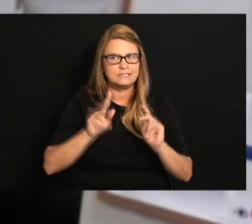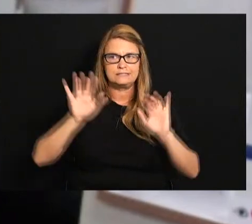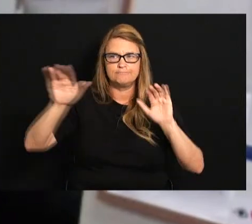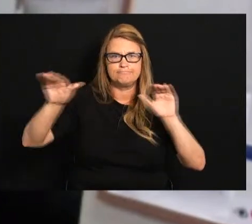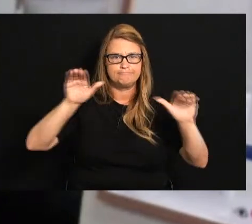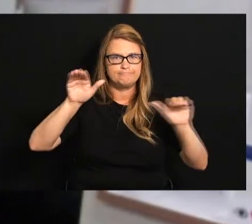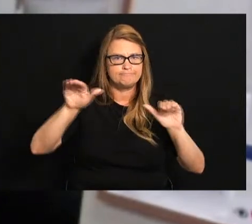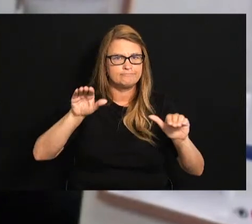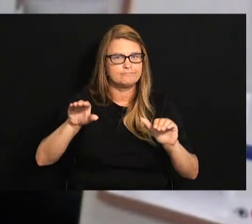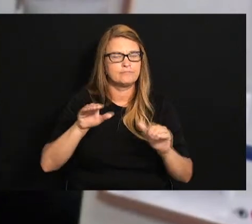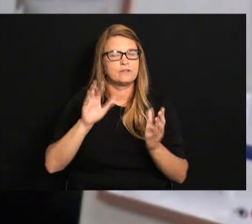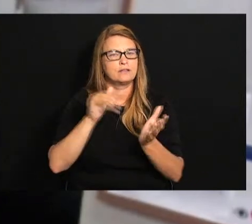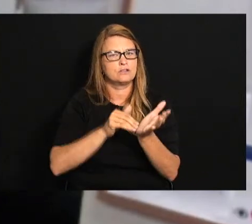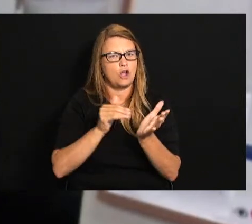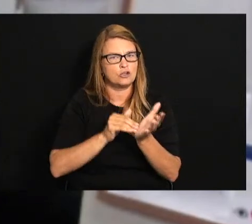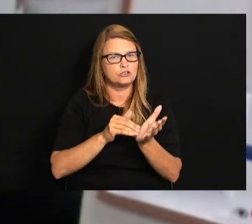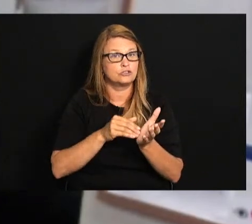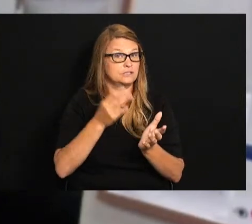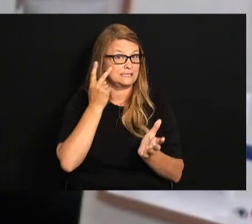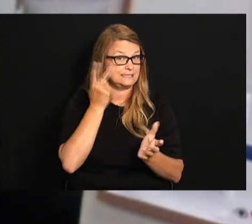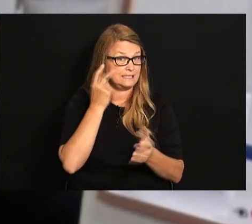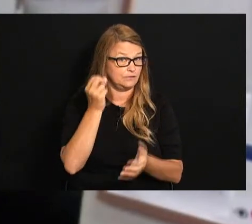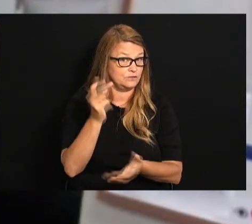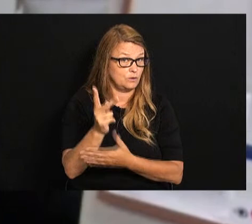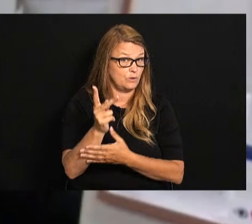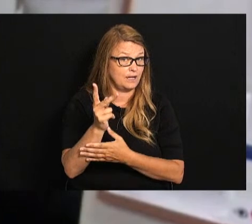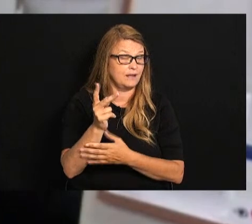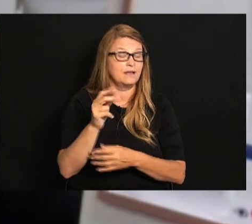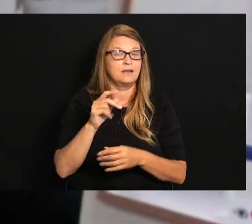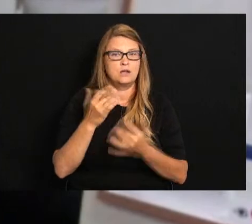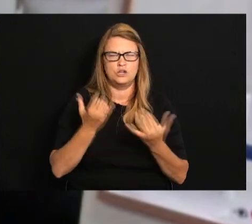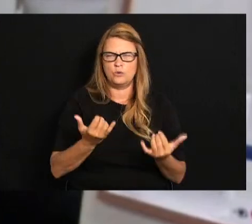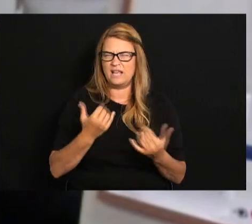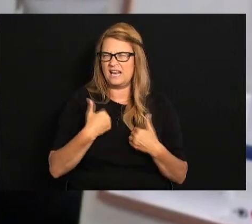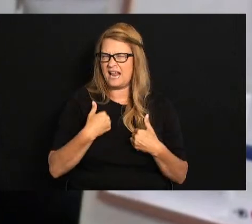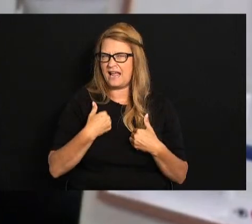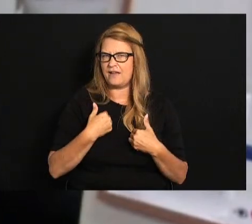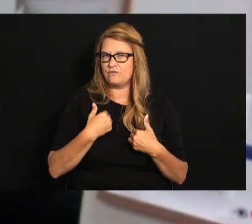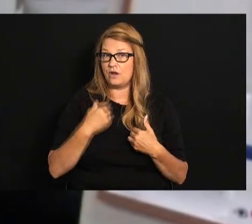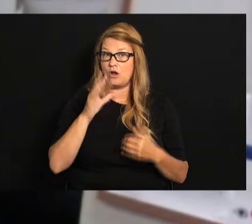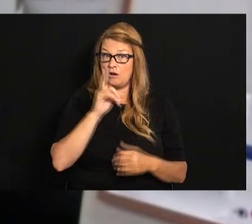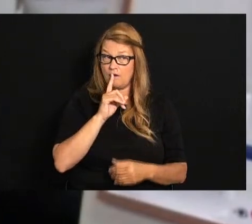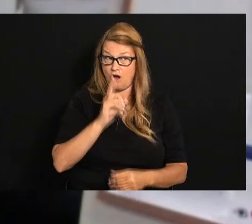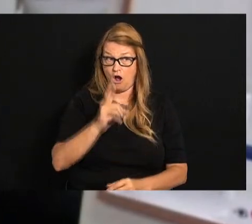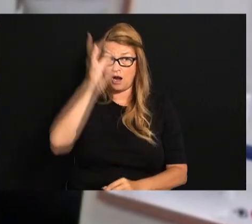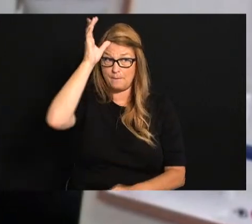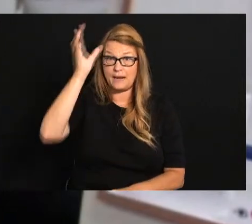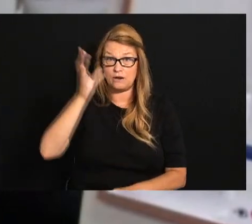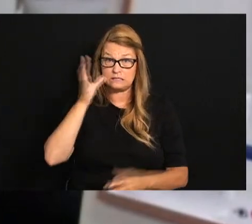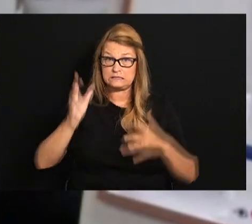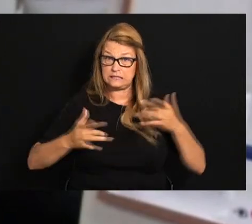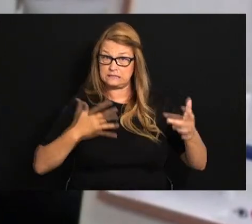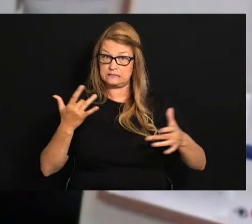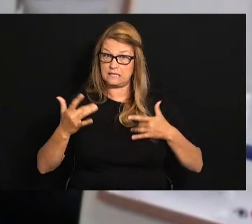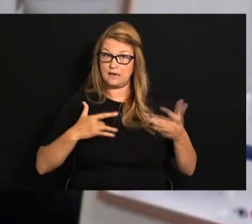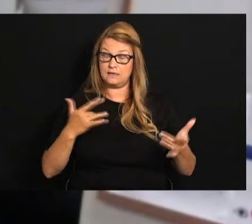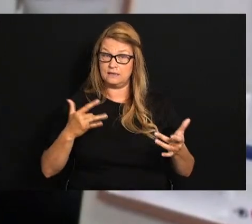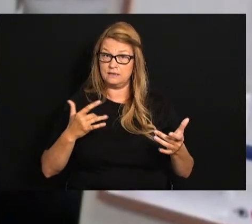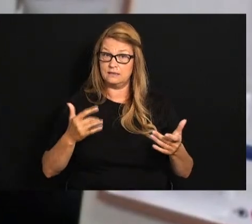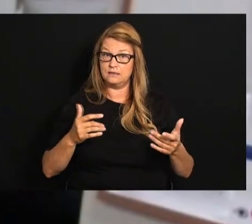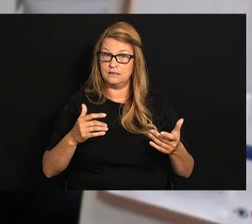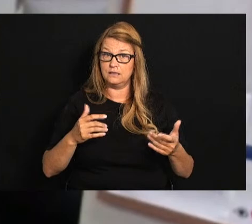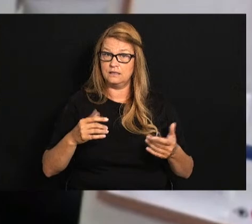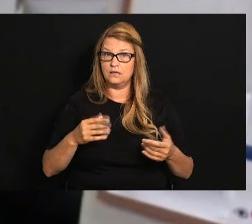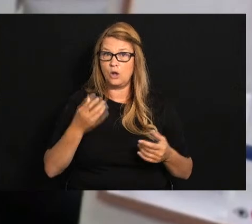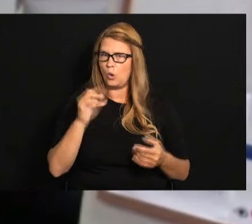to, medical experts. Do we have an idea at this point? Are parents as excited as, officials are that this has finally been